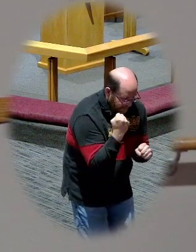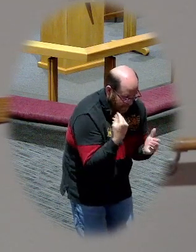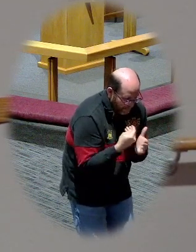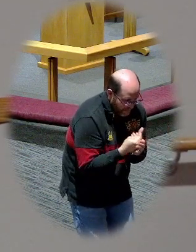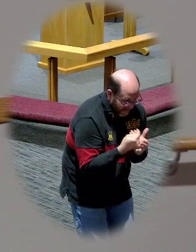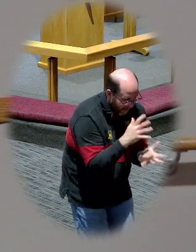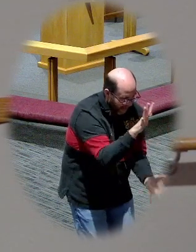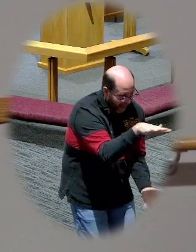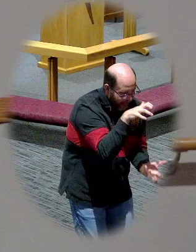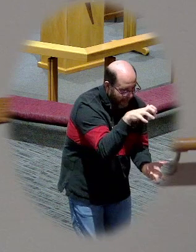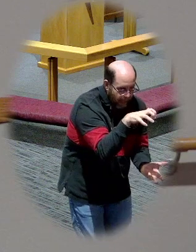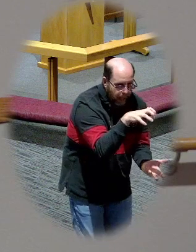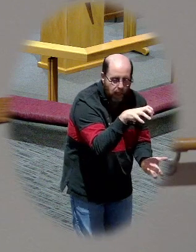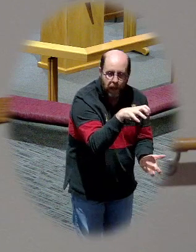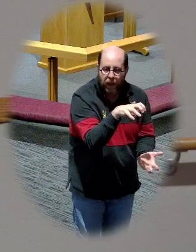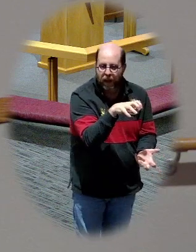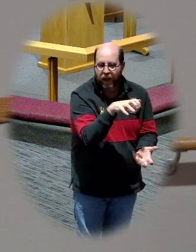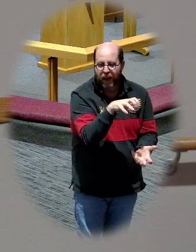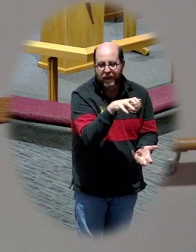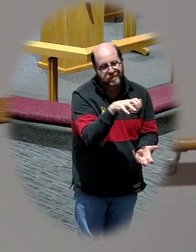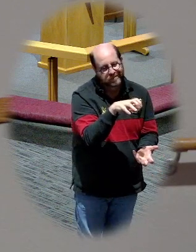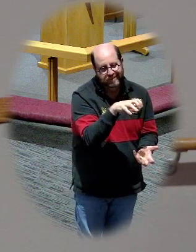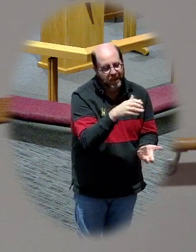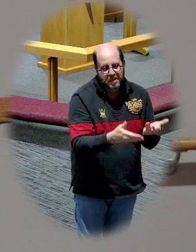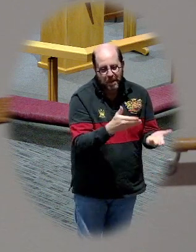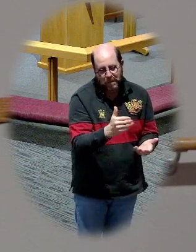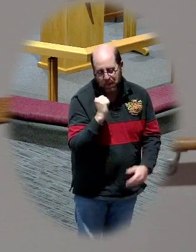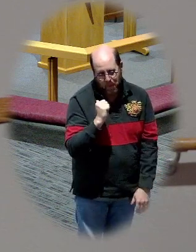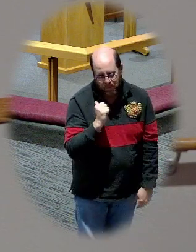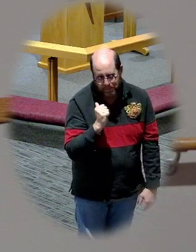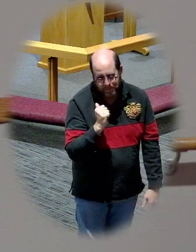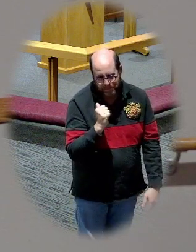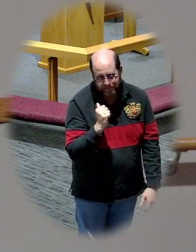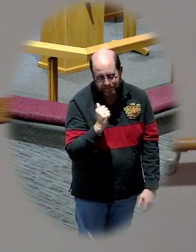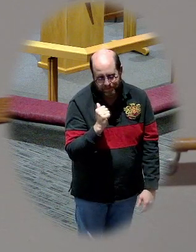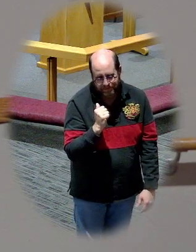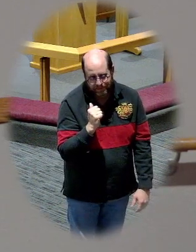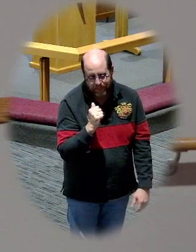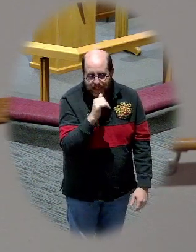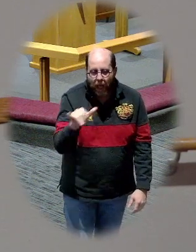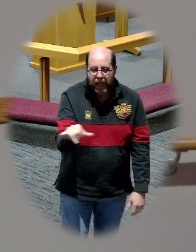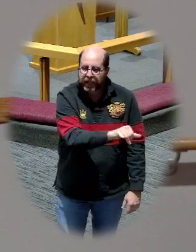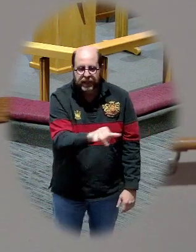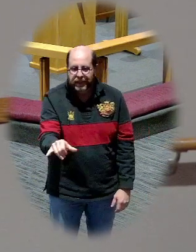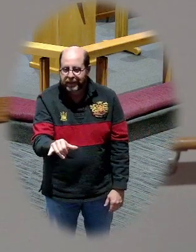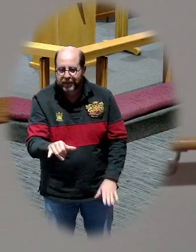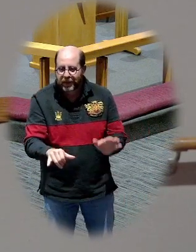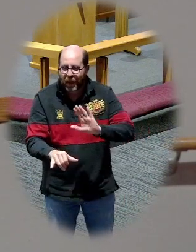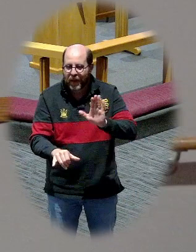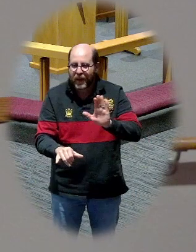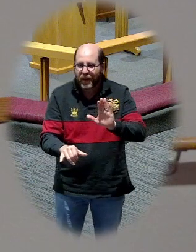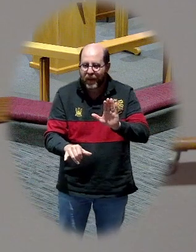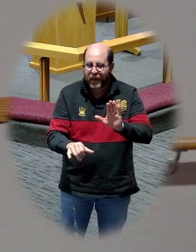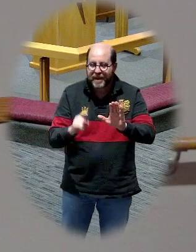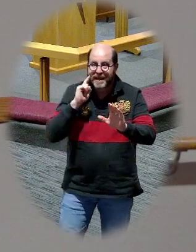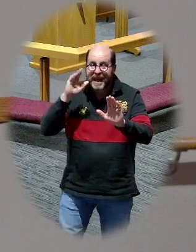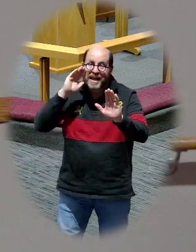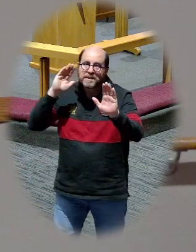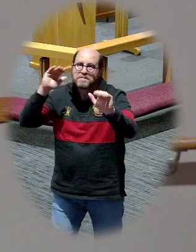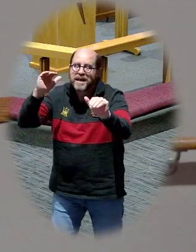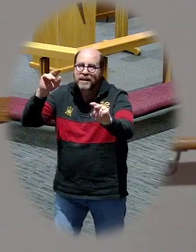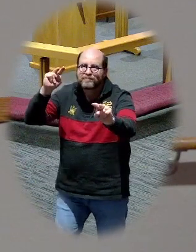but you probably won't. but rather the